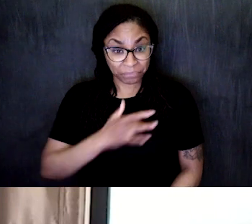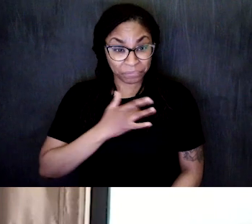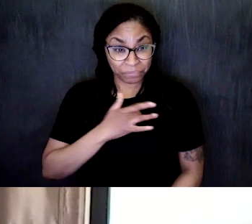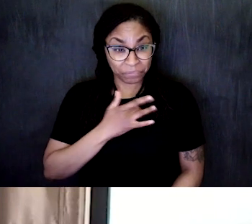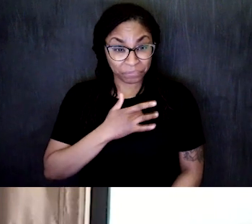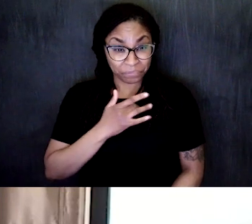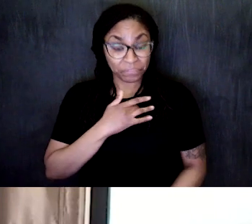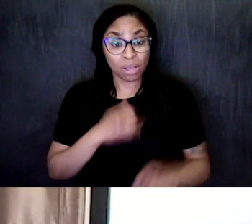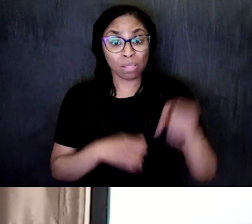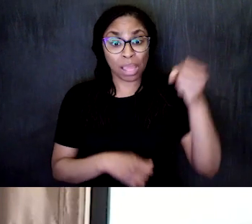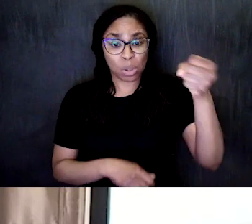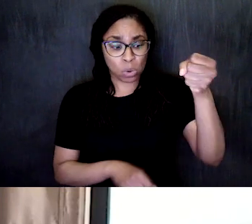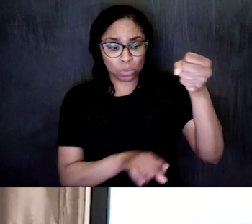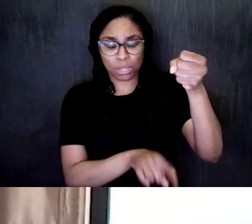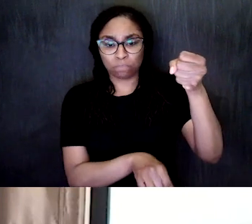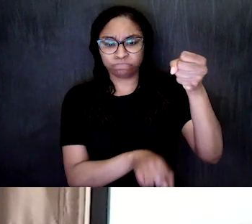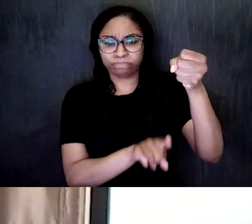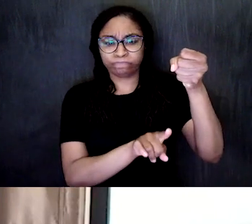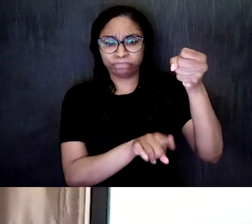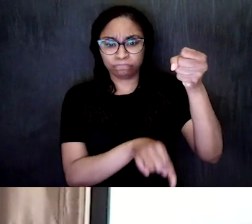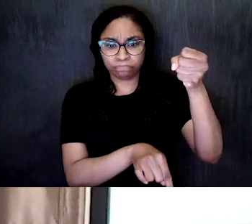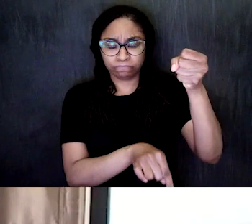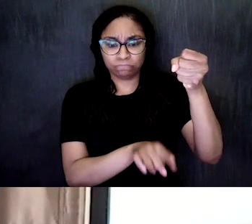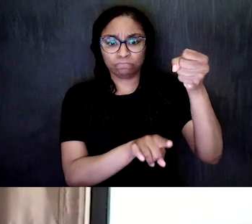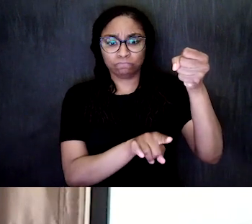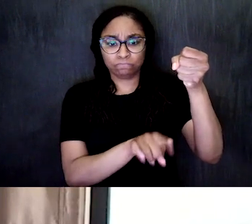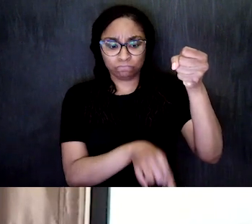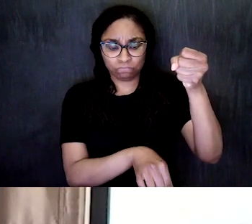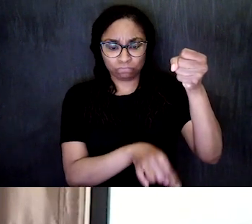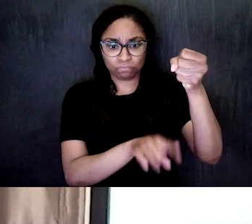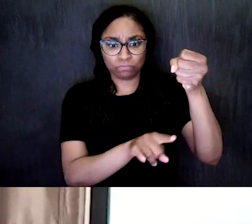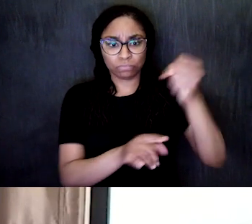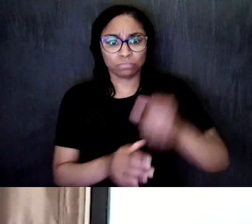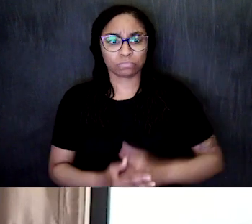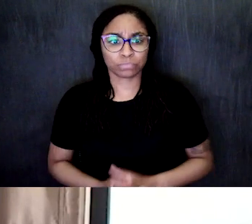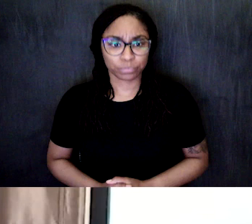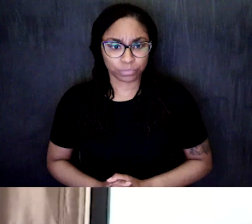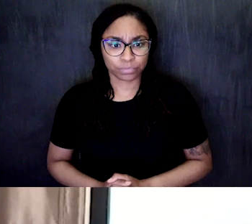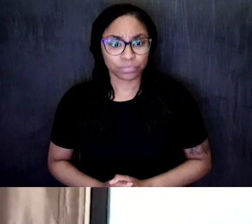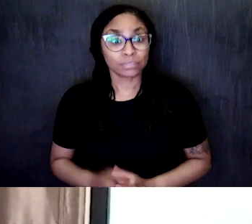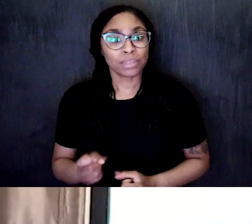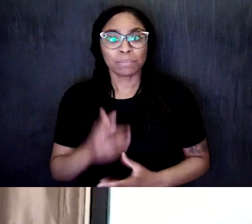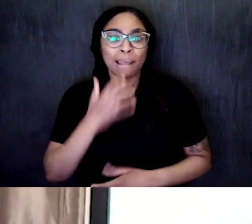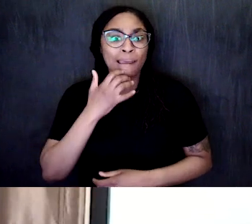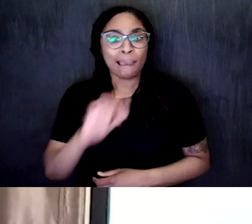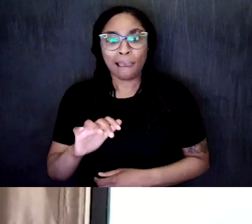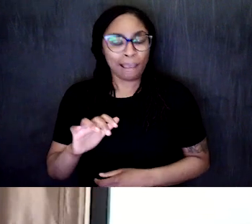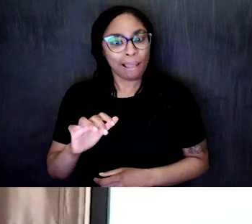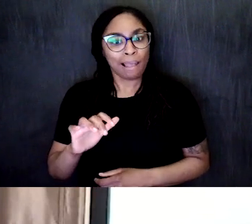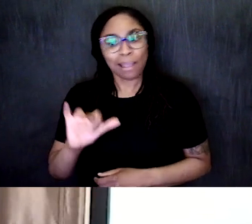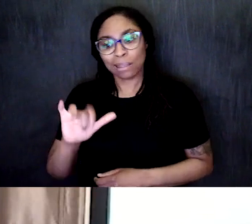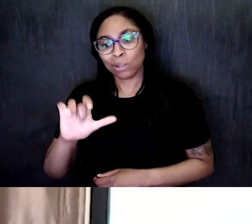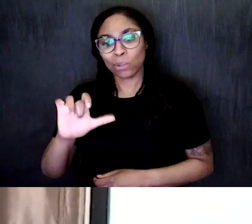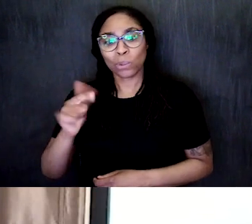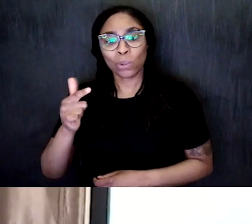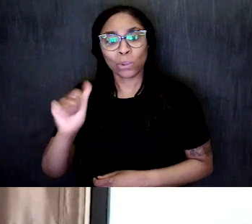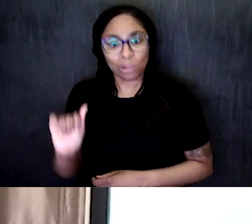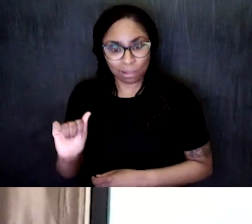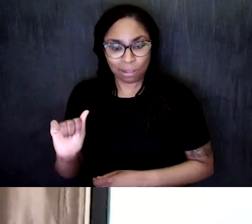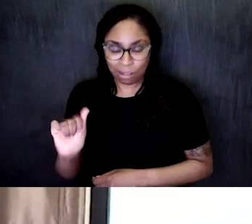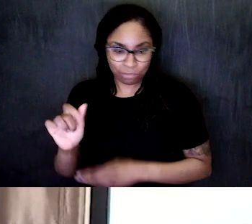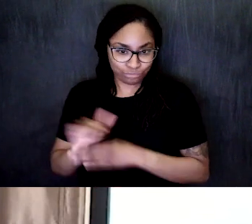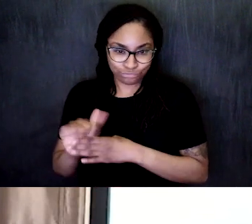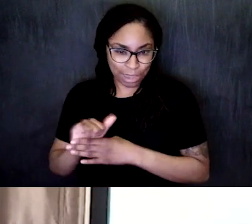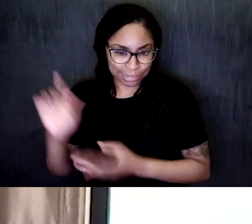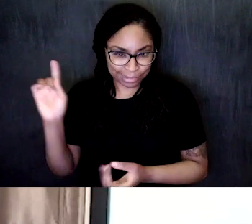Hopefully you can feel that. These, you know, I don't do as many vigorous yoga practices anymore.